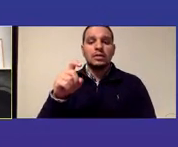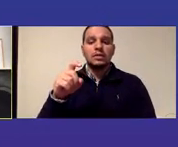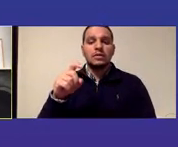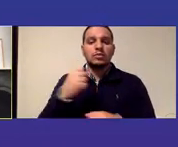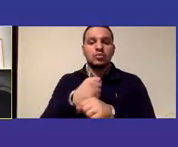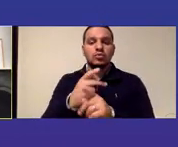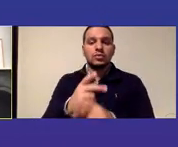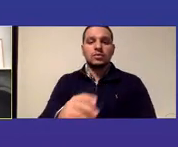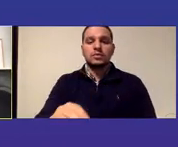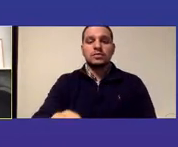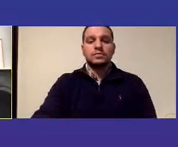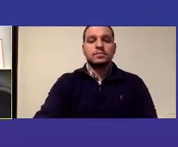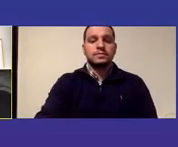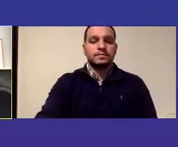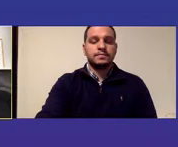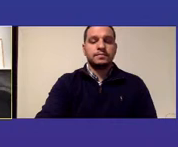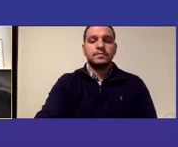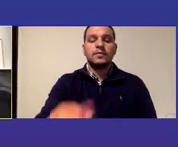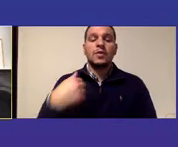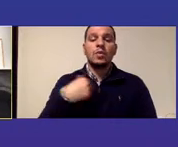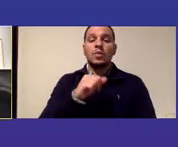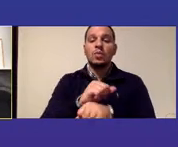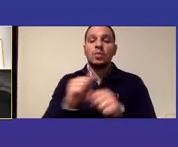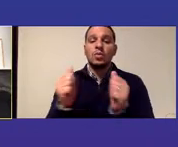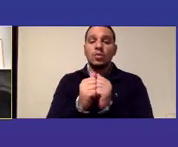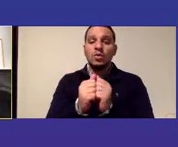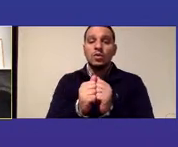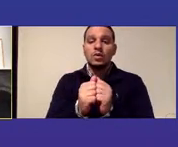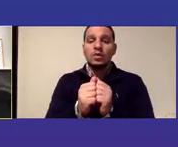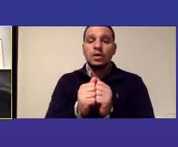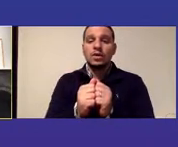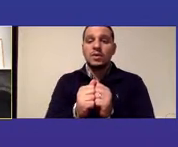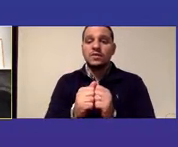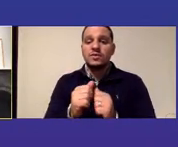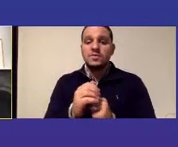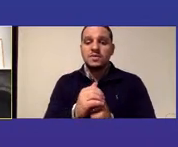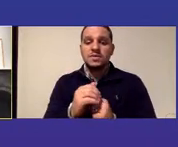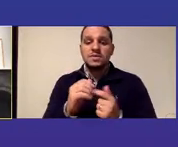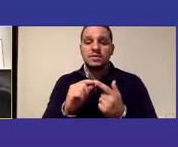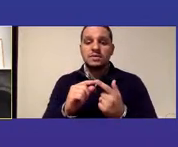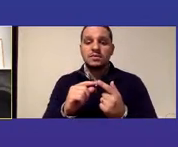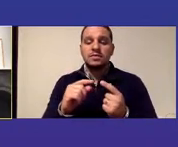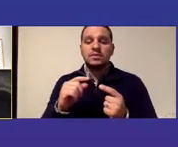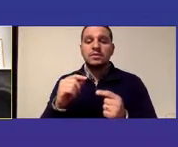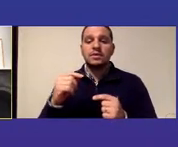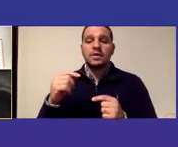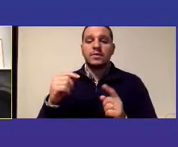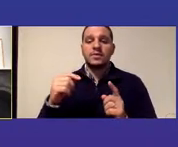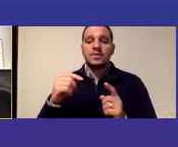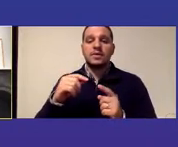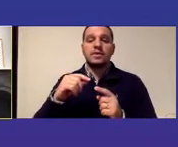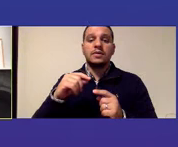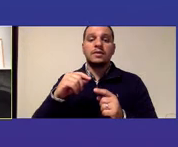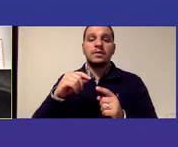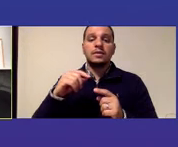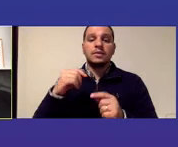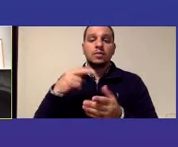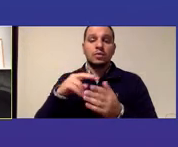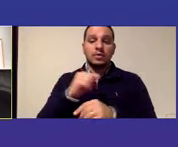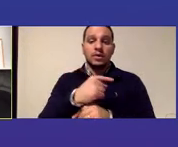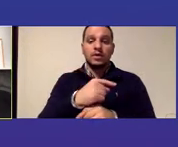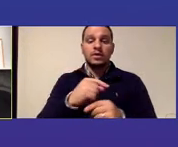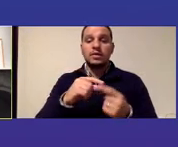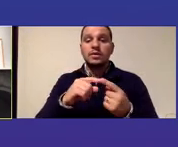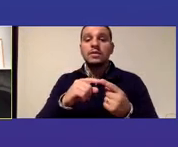I just named. We worked with a coalition of institutions and grassroots organizers through the COVID NYC Relief